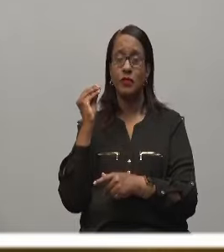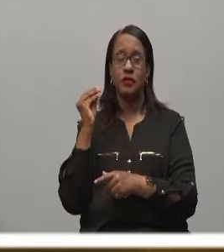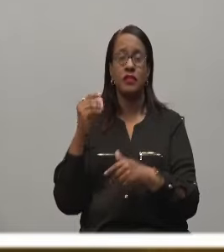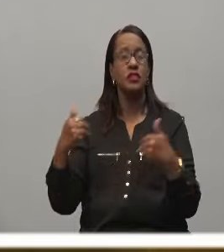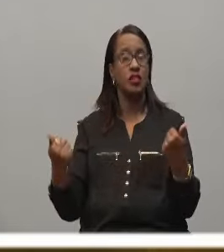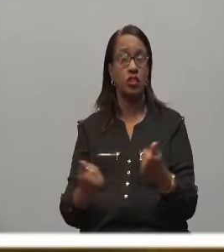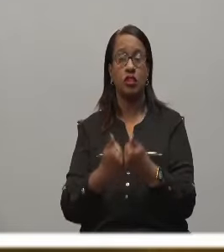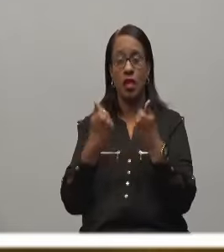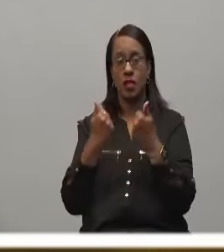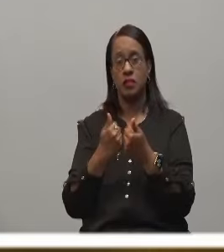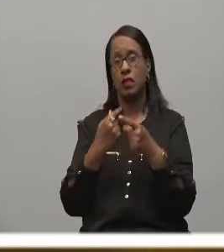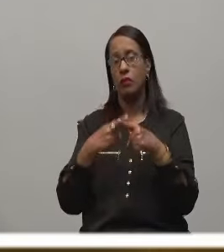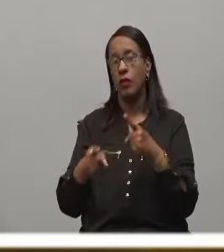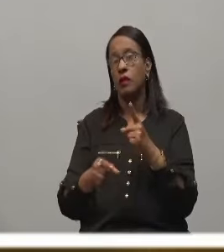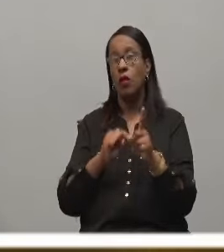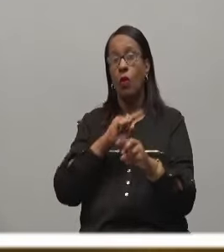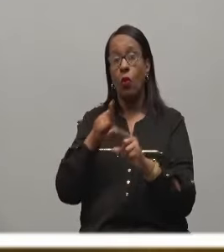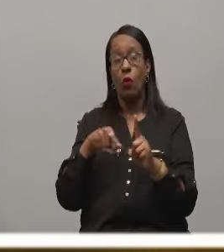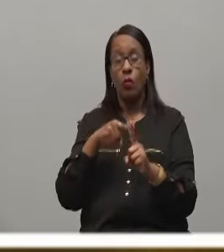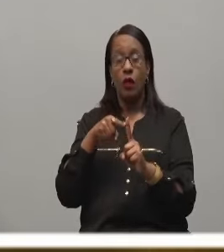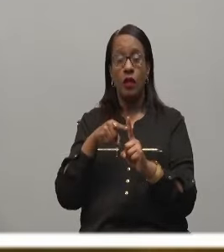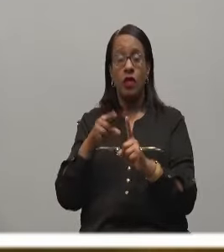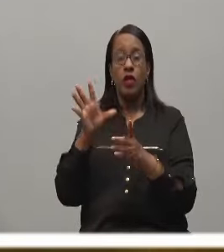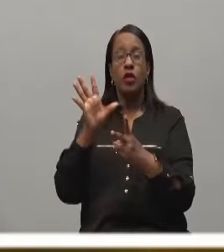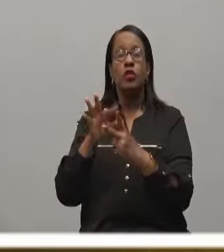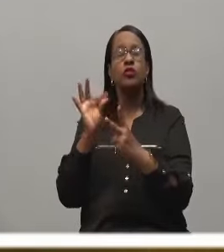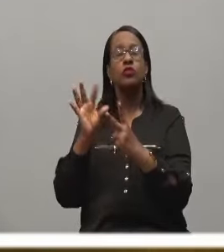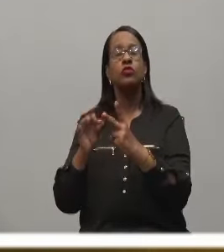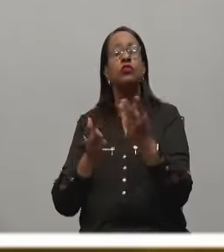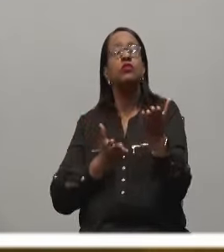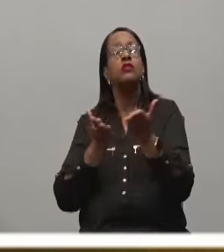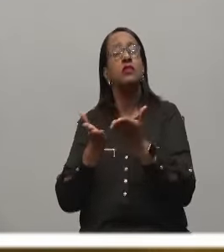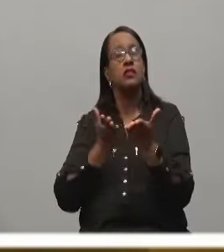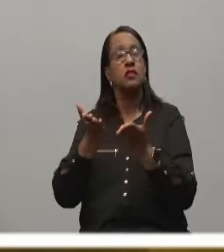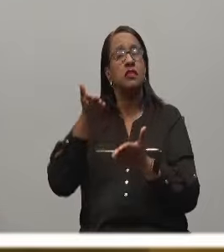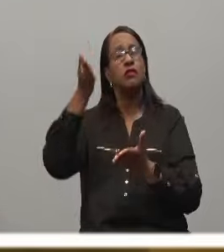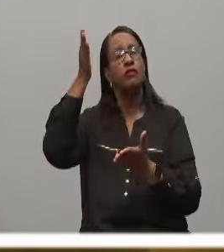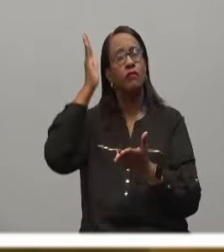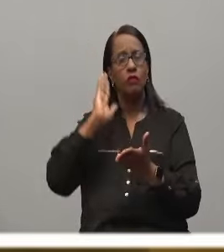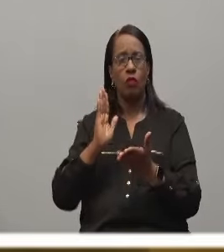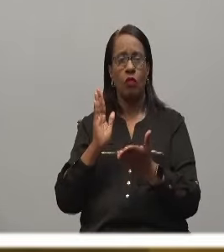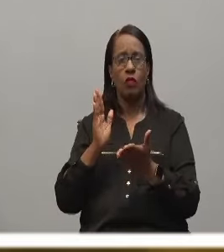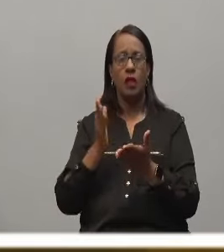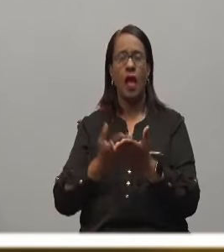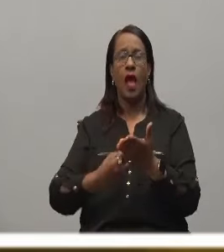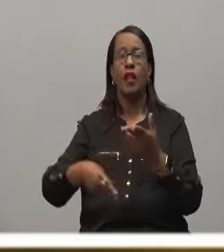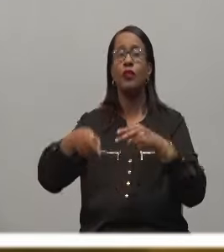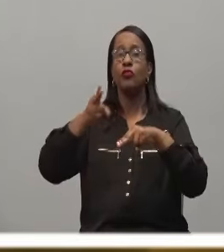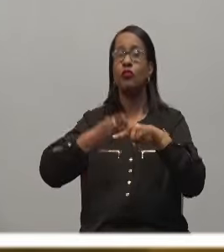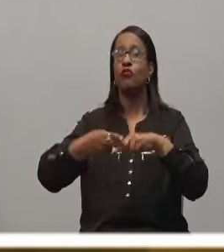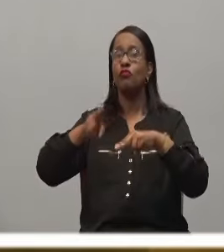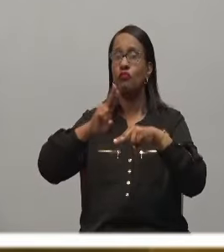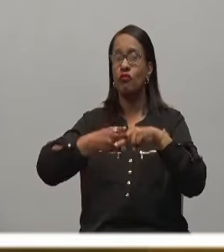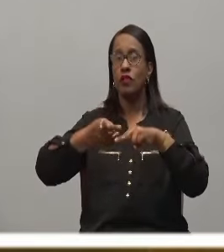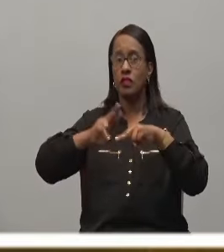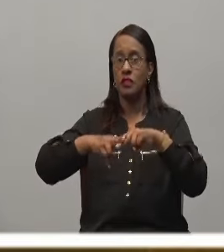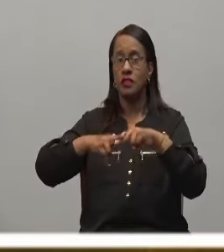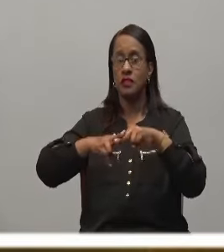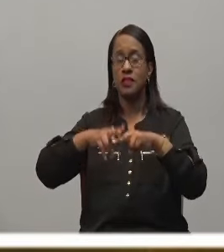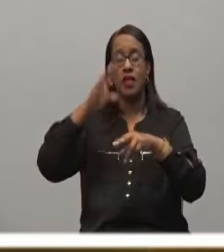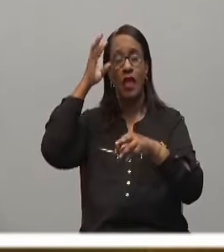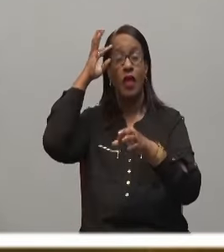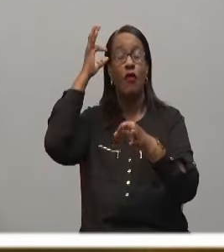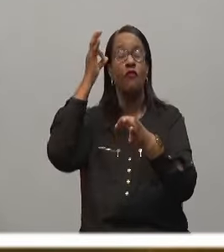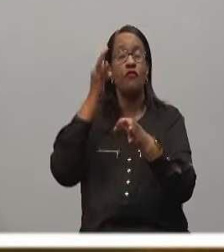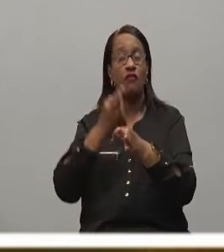is when you choose to serve God and you choose to up your game in Christianity, you choose to enter more deeply